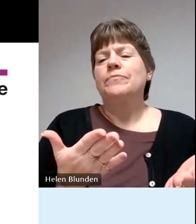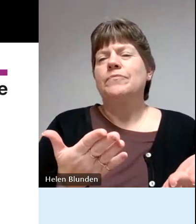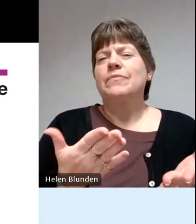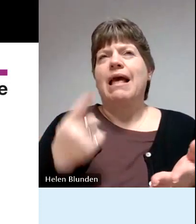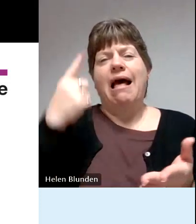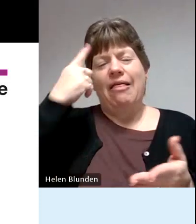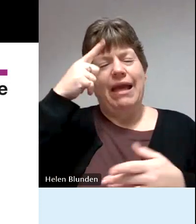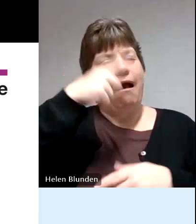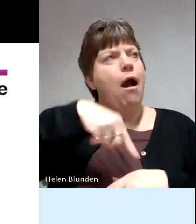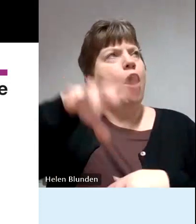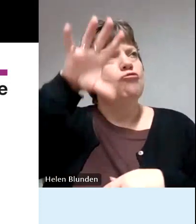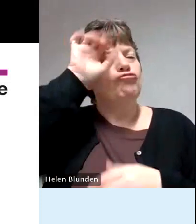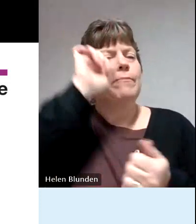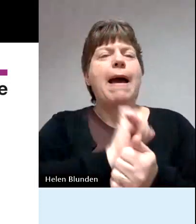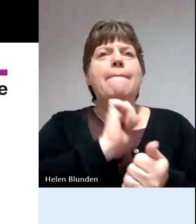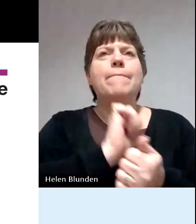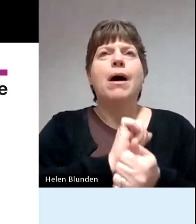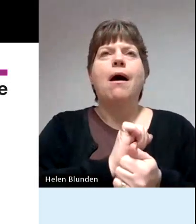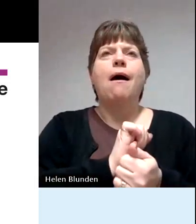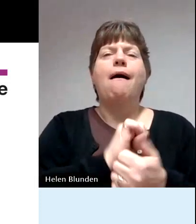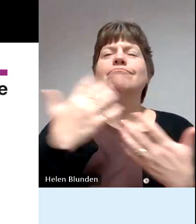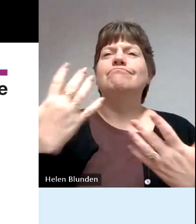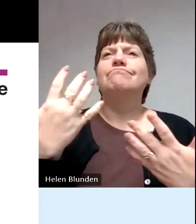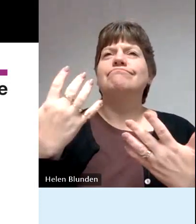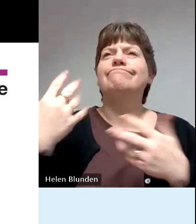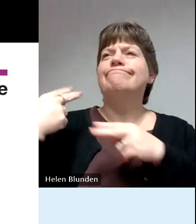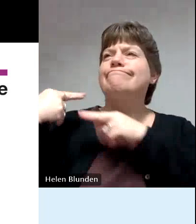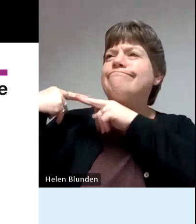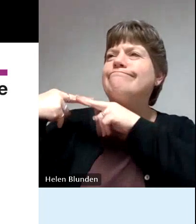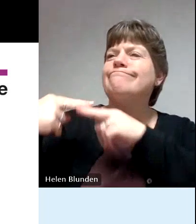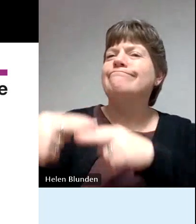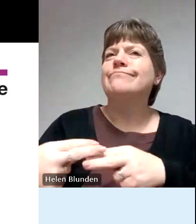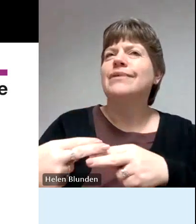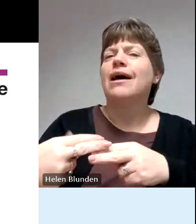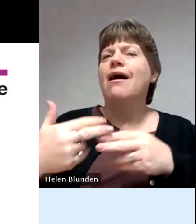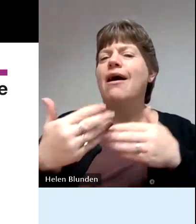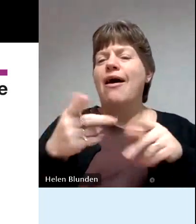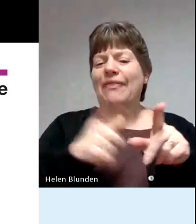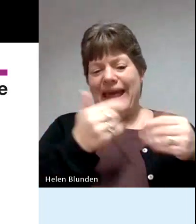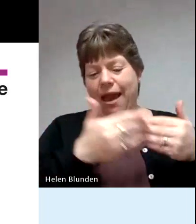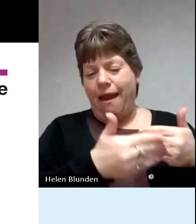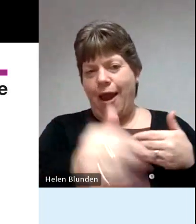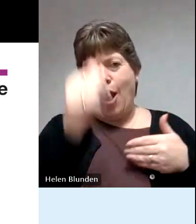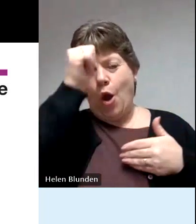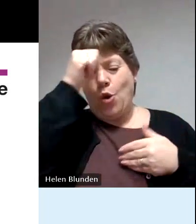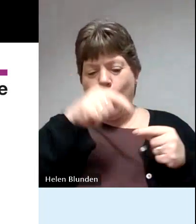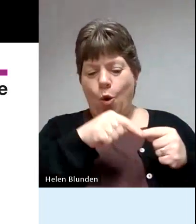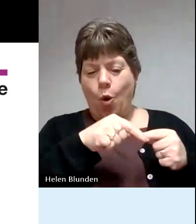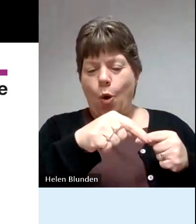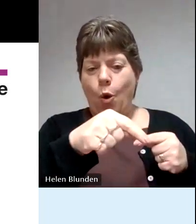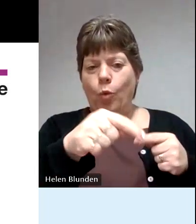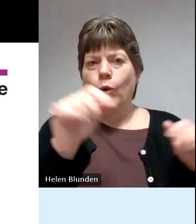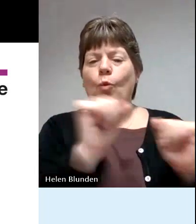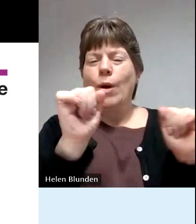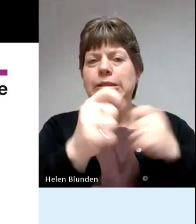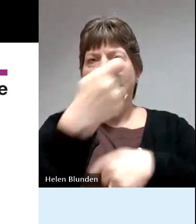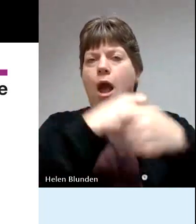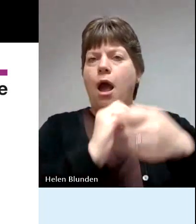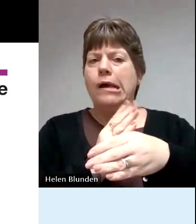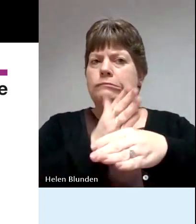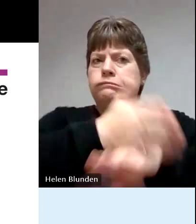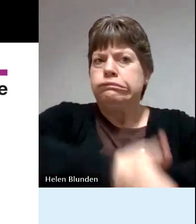remember when traditionally the rest of the year had a certain characteristic, and winter it got noticeably busier. And